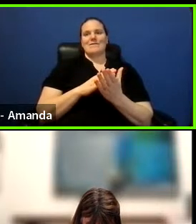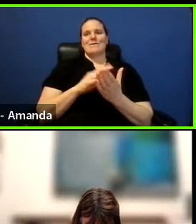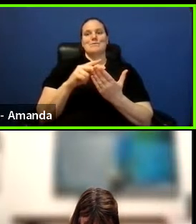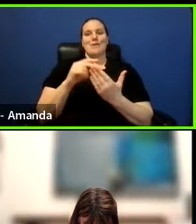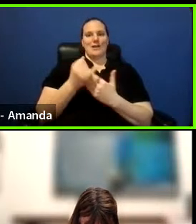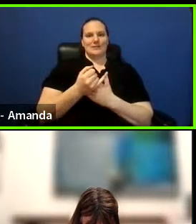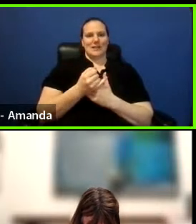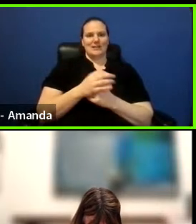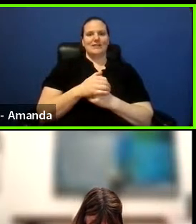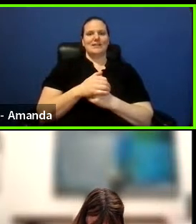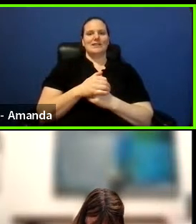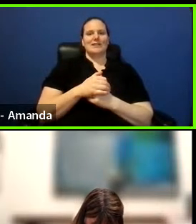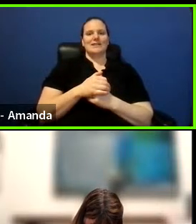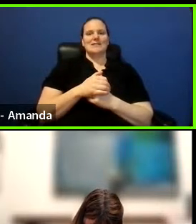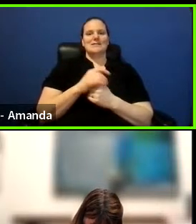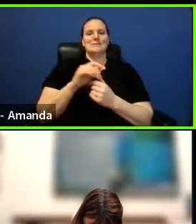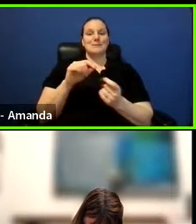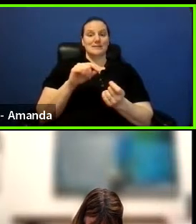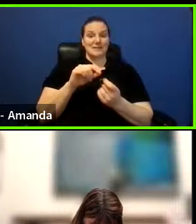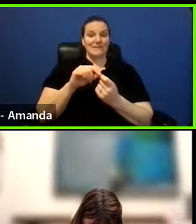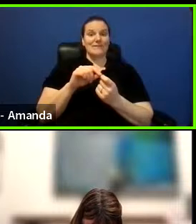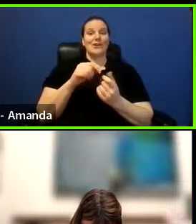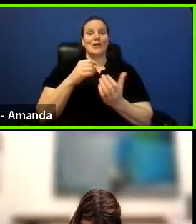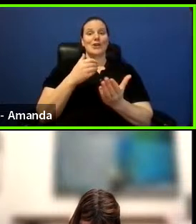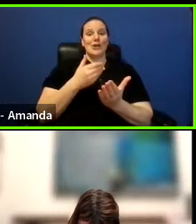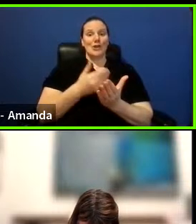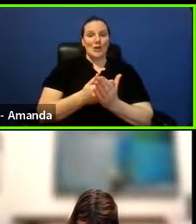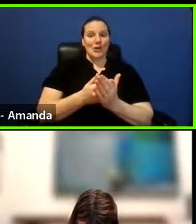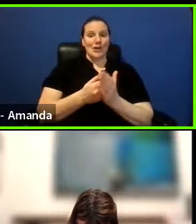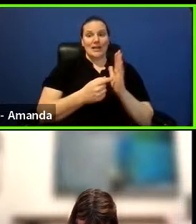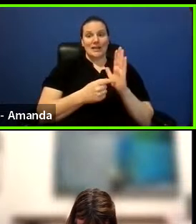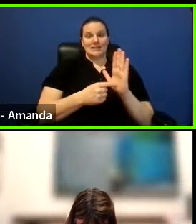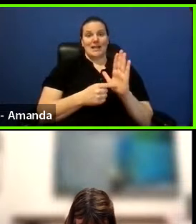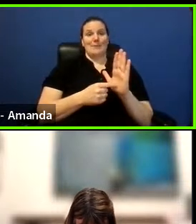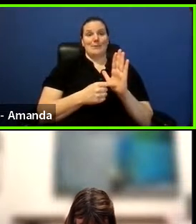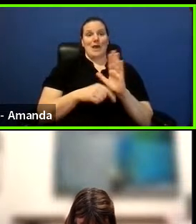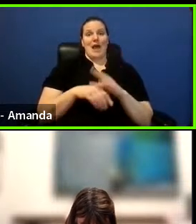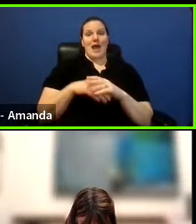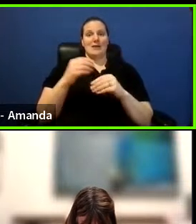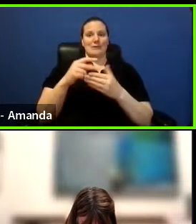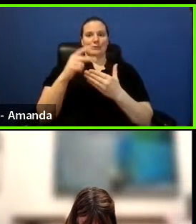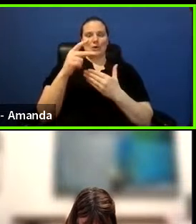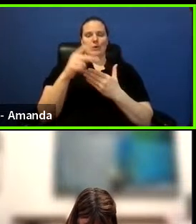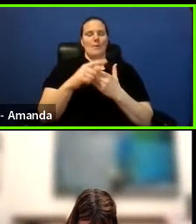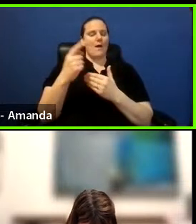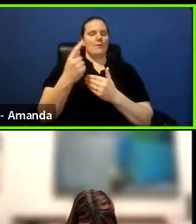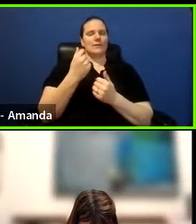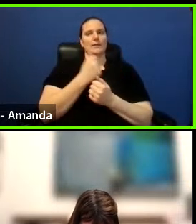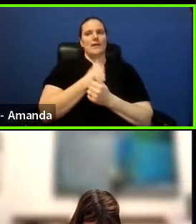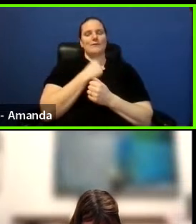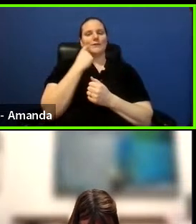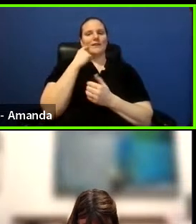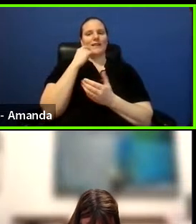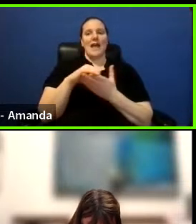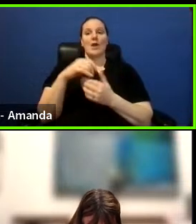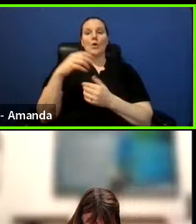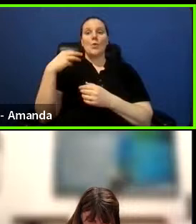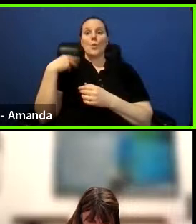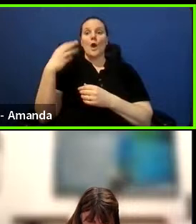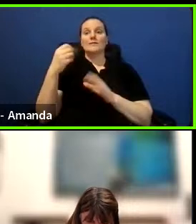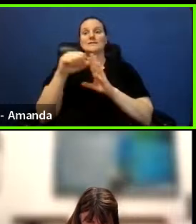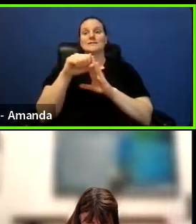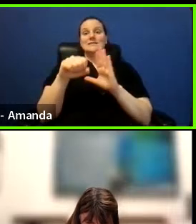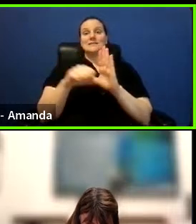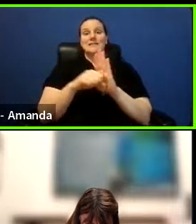like a particularly good example outside of the program that I always love to think of is like the Washington State